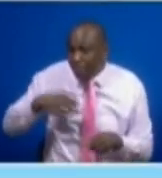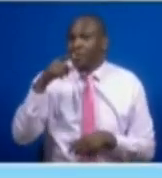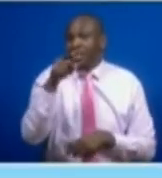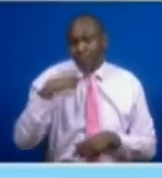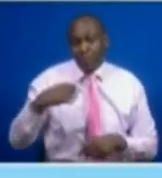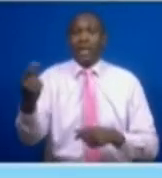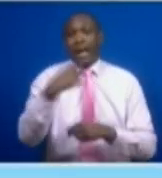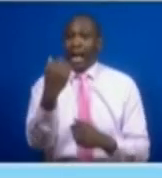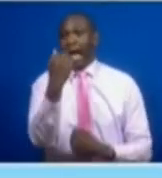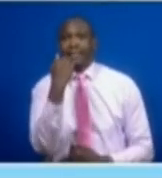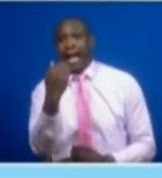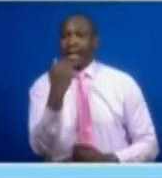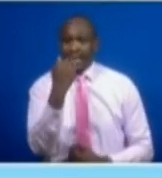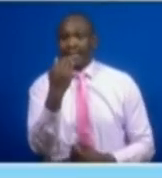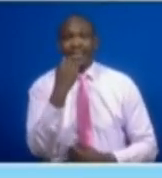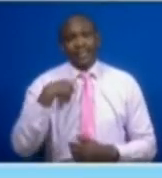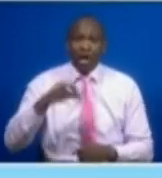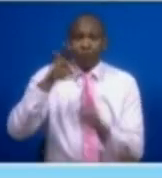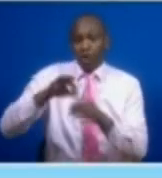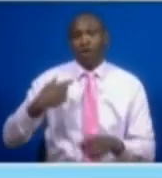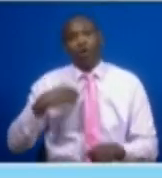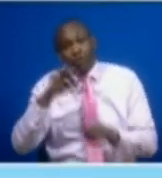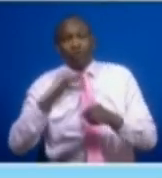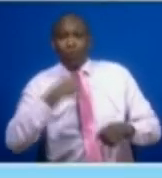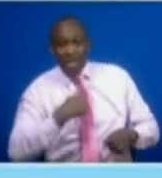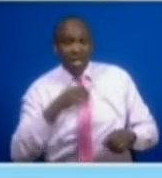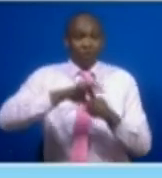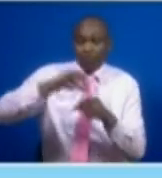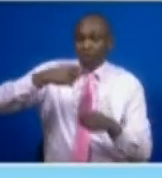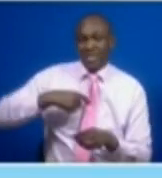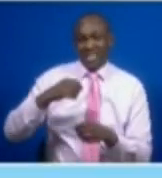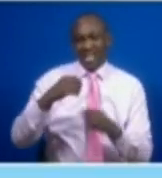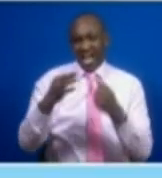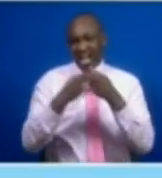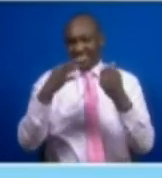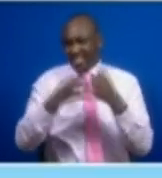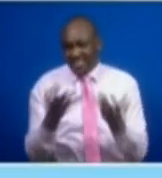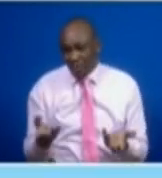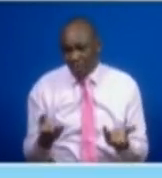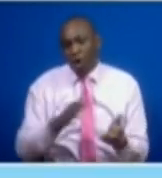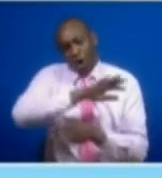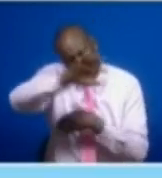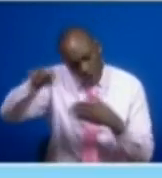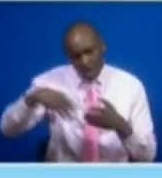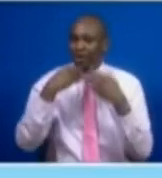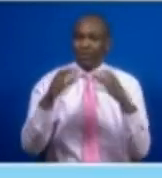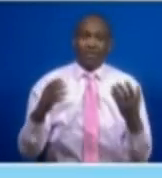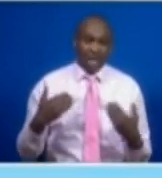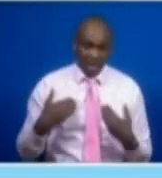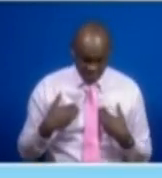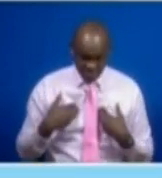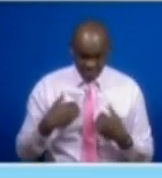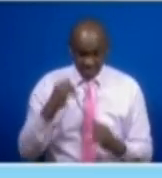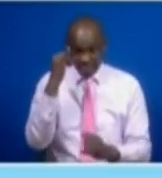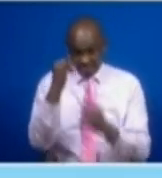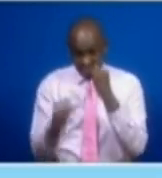us and continue telling us that we vote them on August 8th. So I think all of us have lost. And then lastly